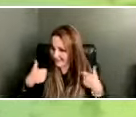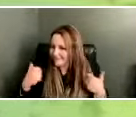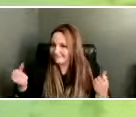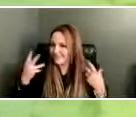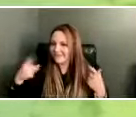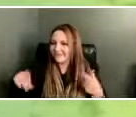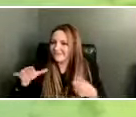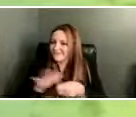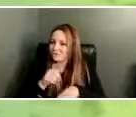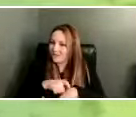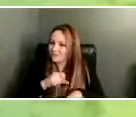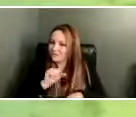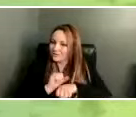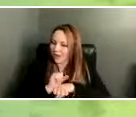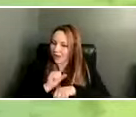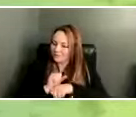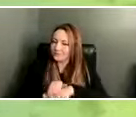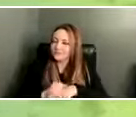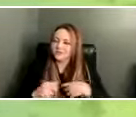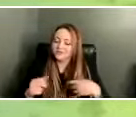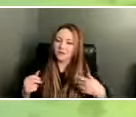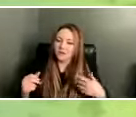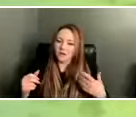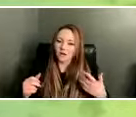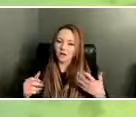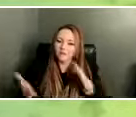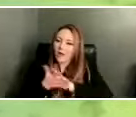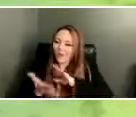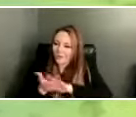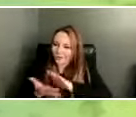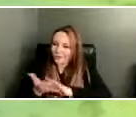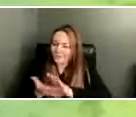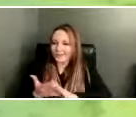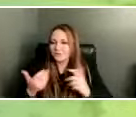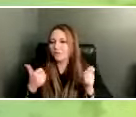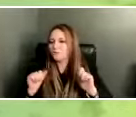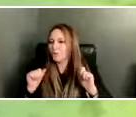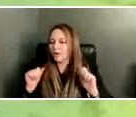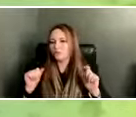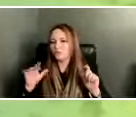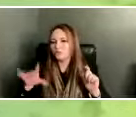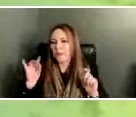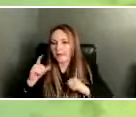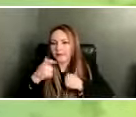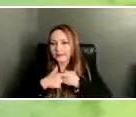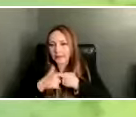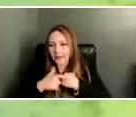have full-time jobs in which they are working and operating. So trying to find the